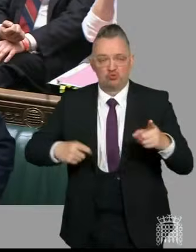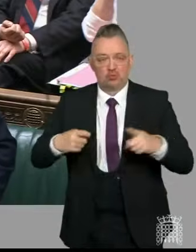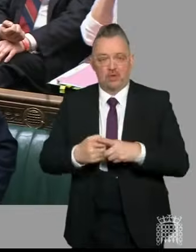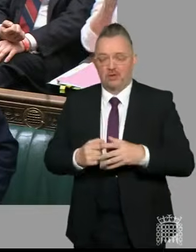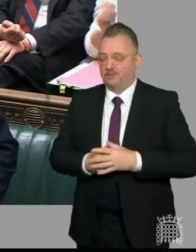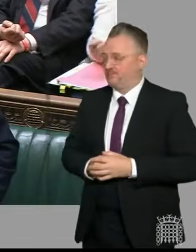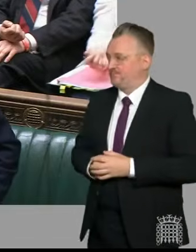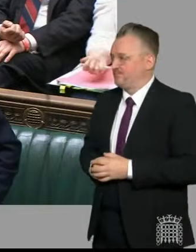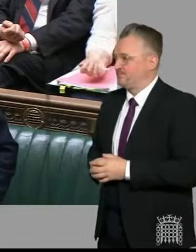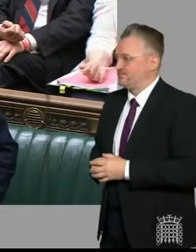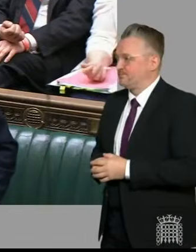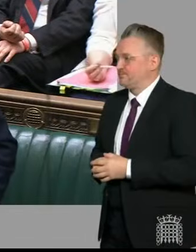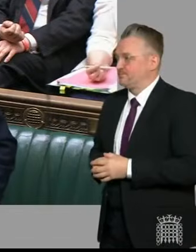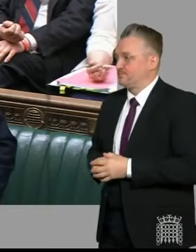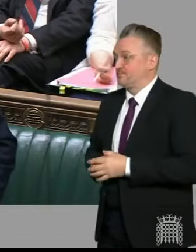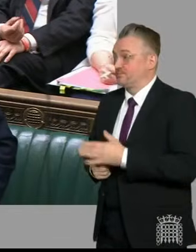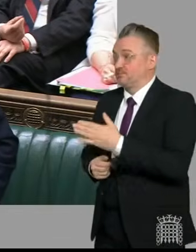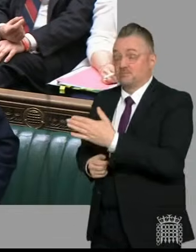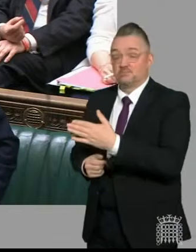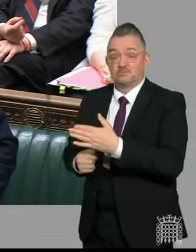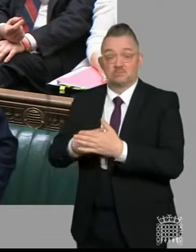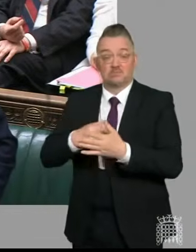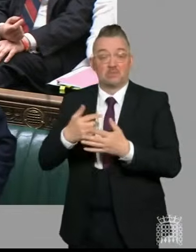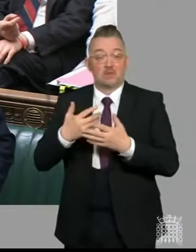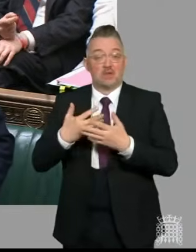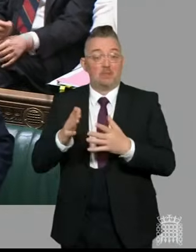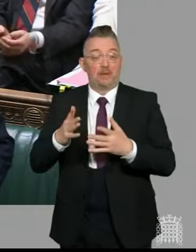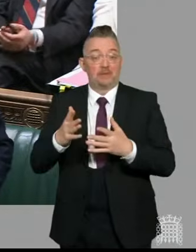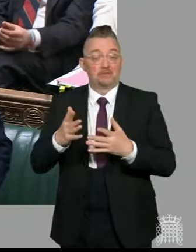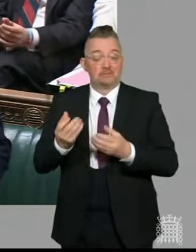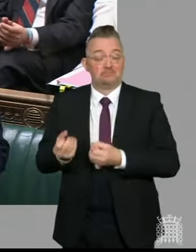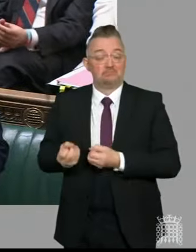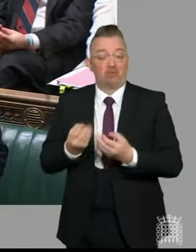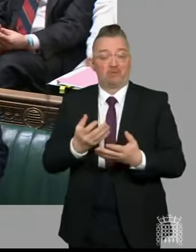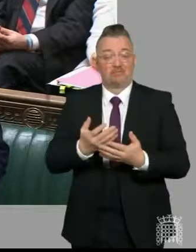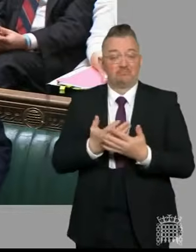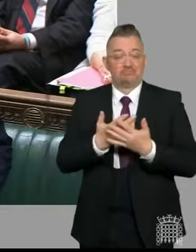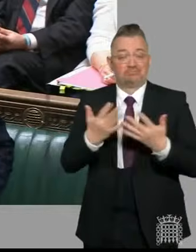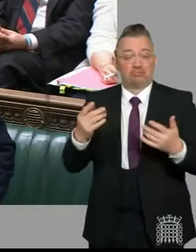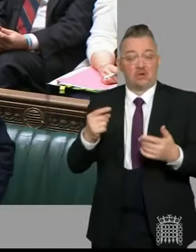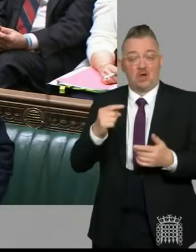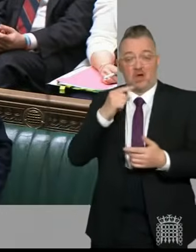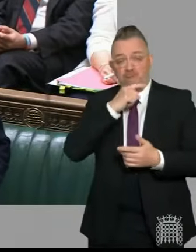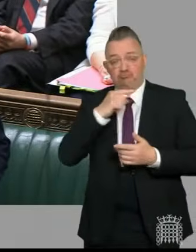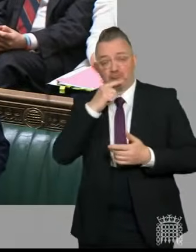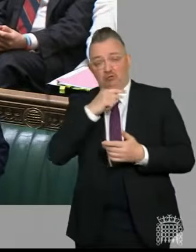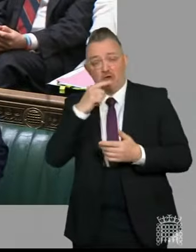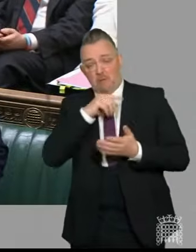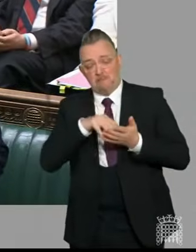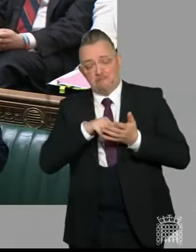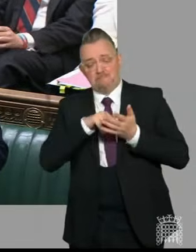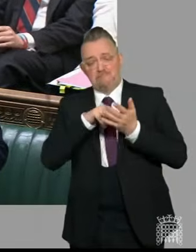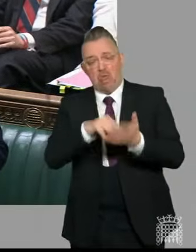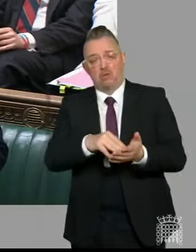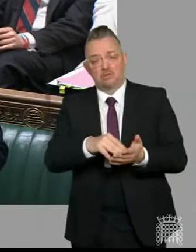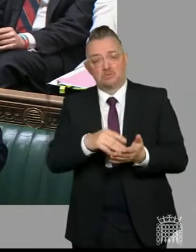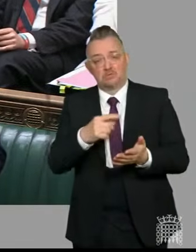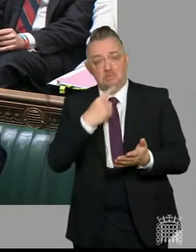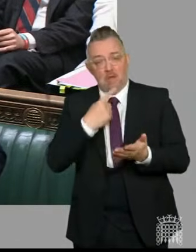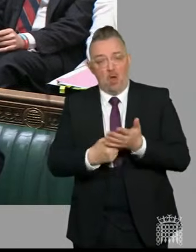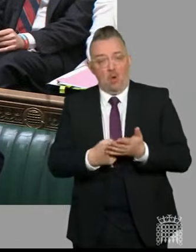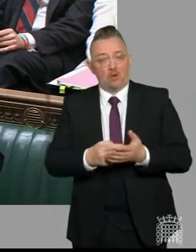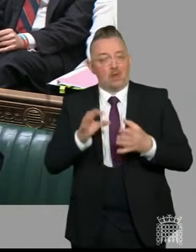over £700 million in energy cost relief to the steel sector in the past 10 years, and it's also the case that even the